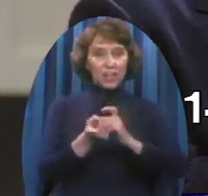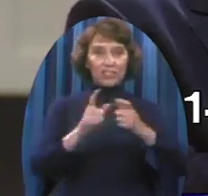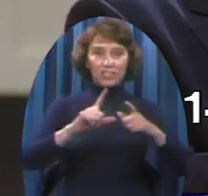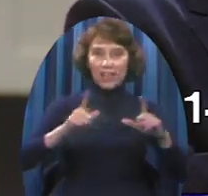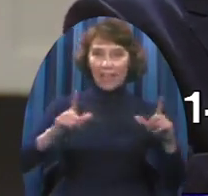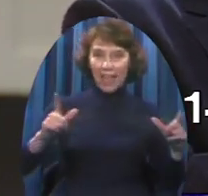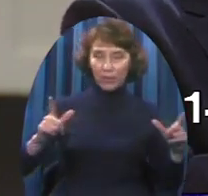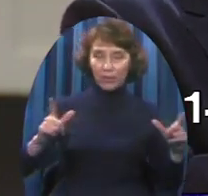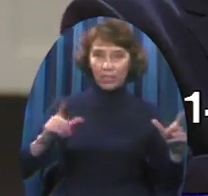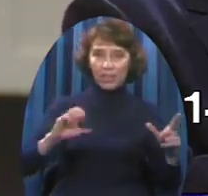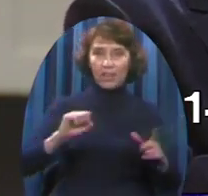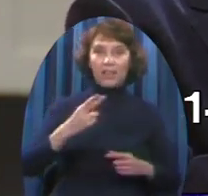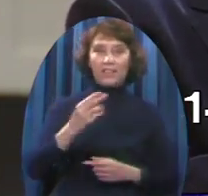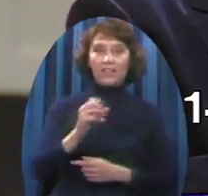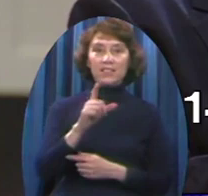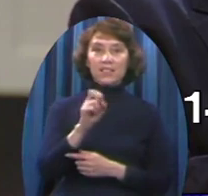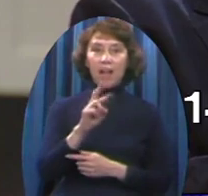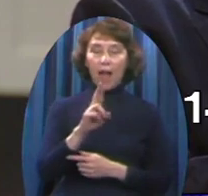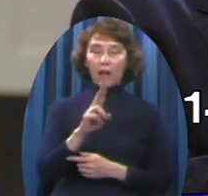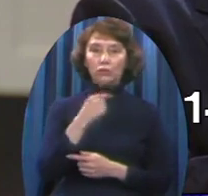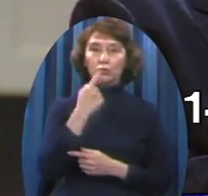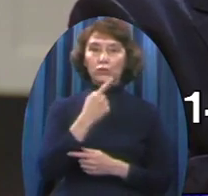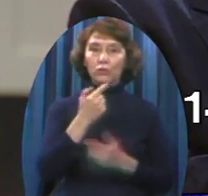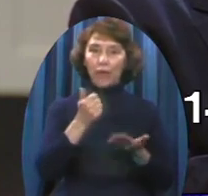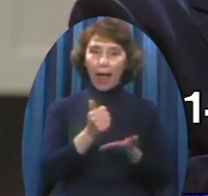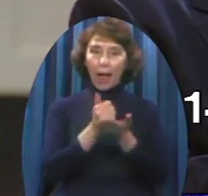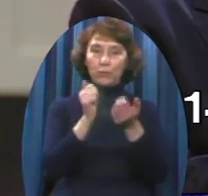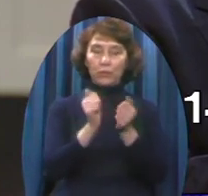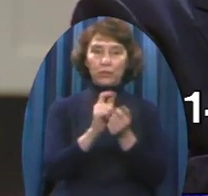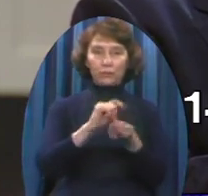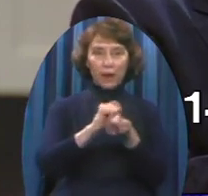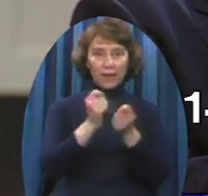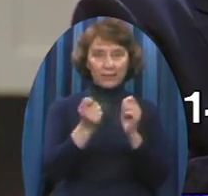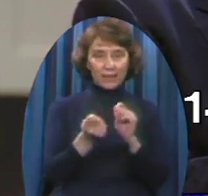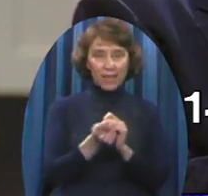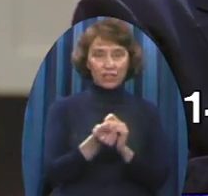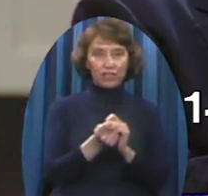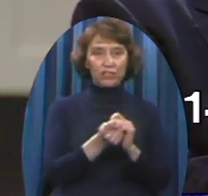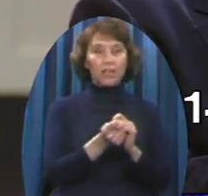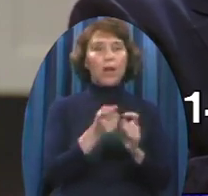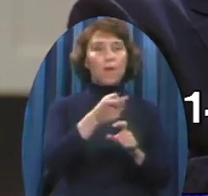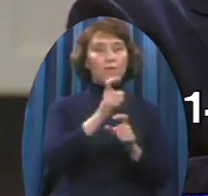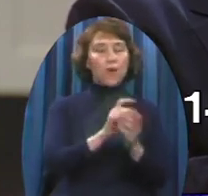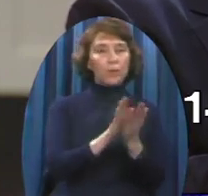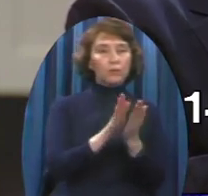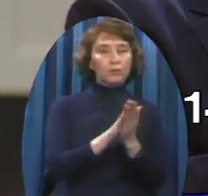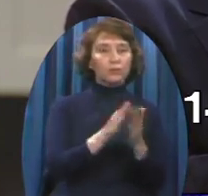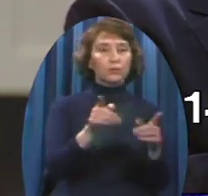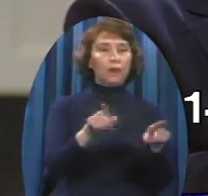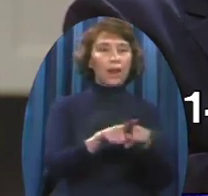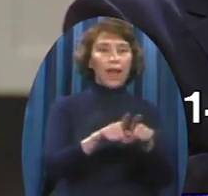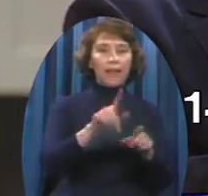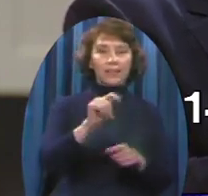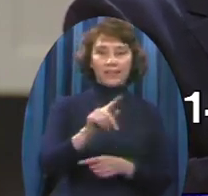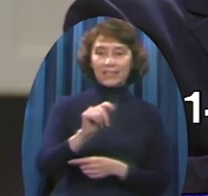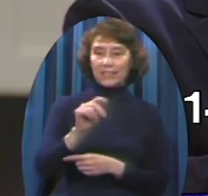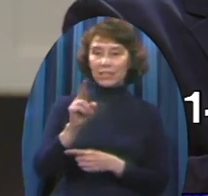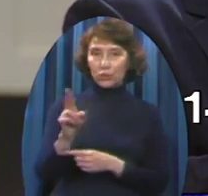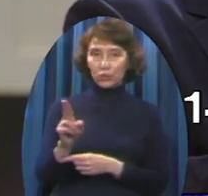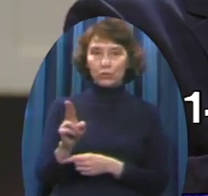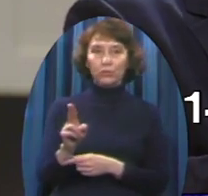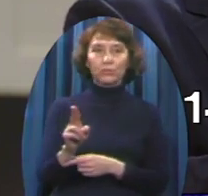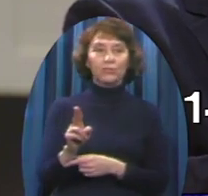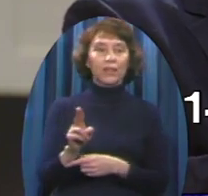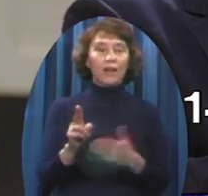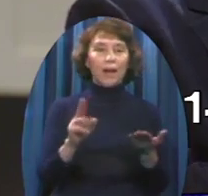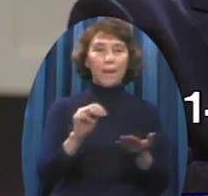say, the scholars who have done this brand new Fifth Revision were from schools like Tennessee Temple University, Moody Bible Institute, our own Liberty Baptist